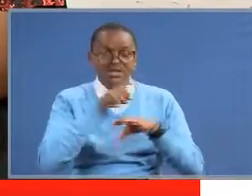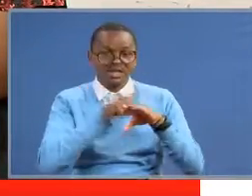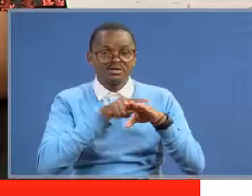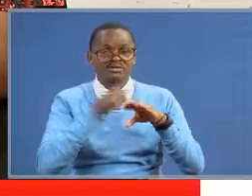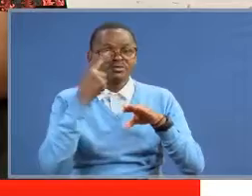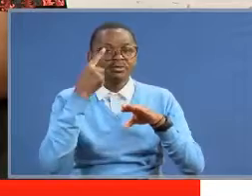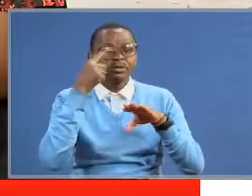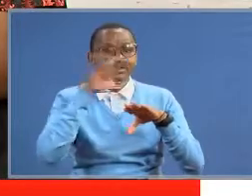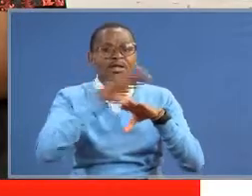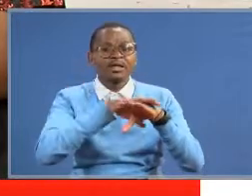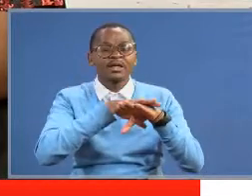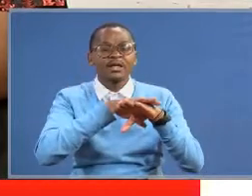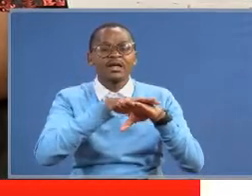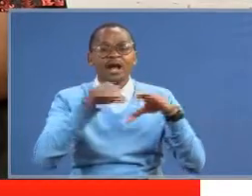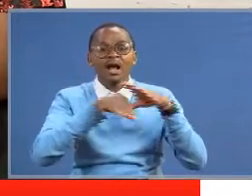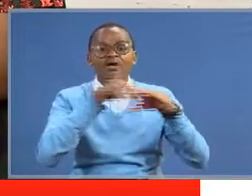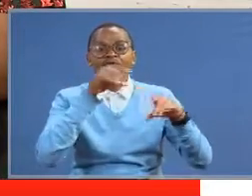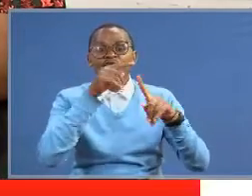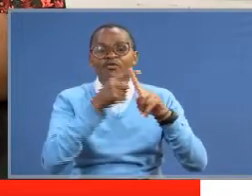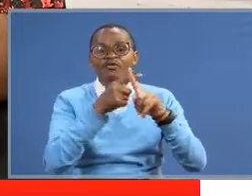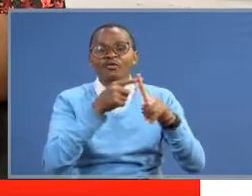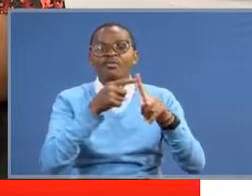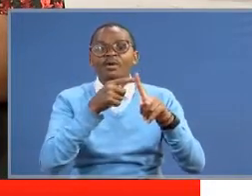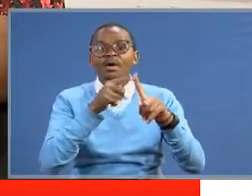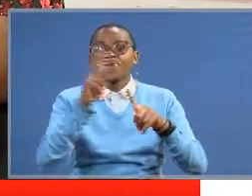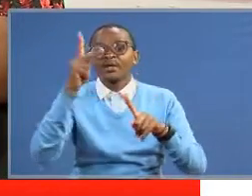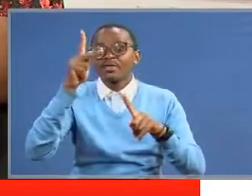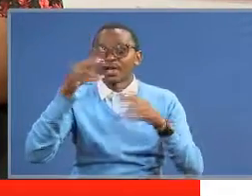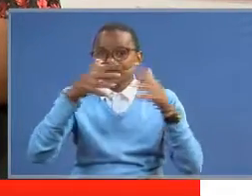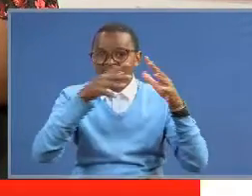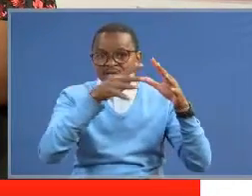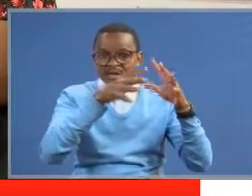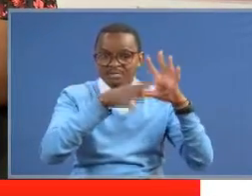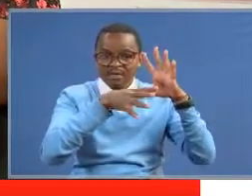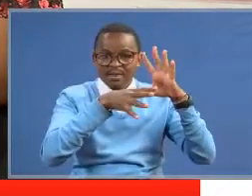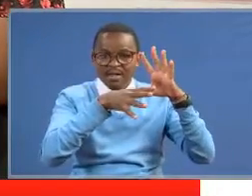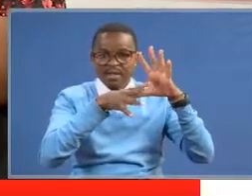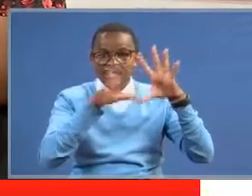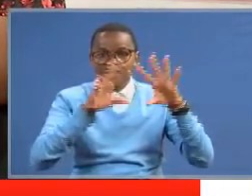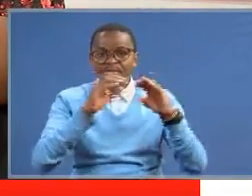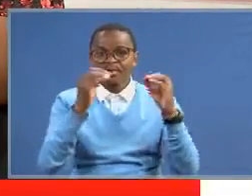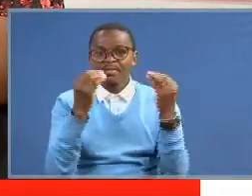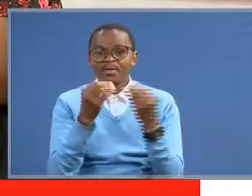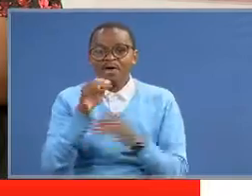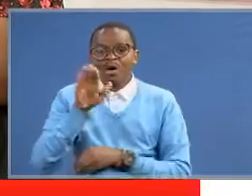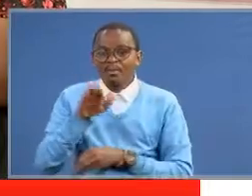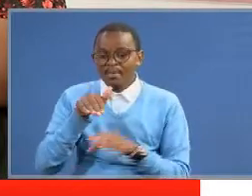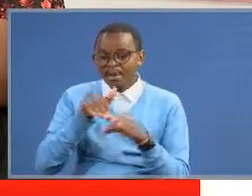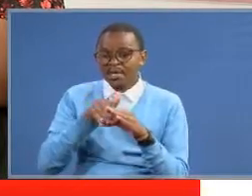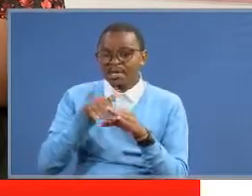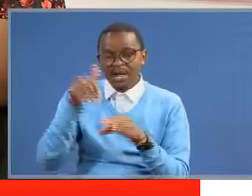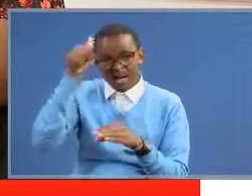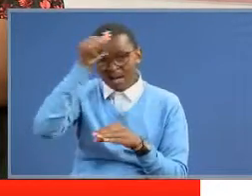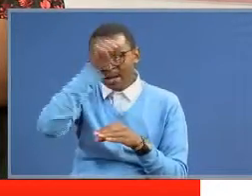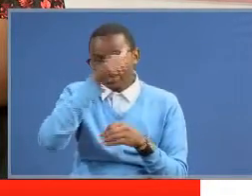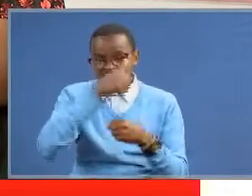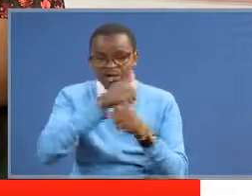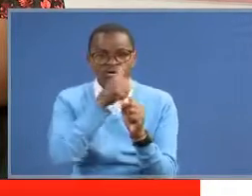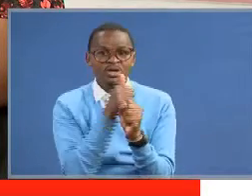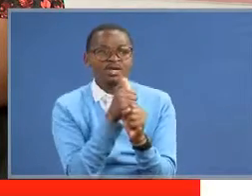to get out of Kenya. There's a Germany organization was featuring women in Africa,